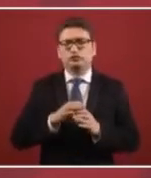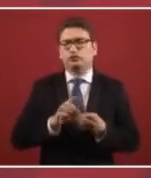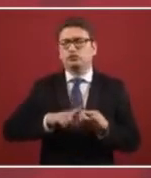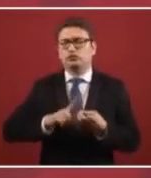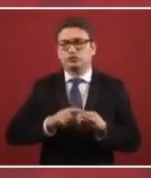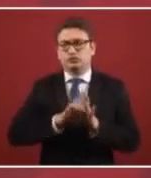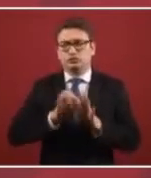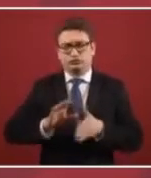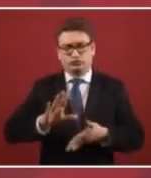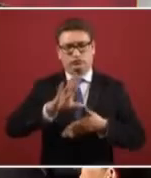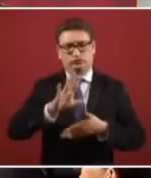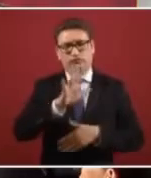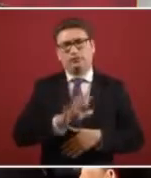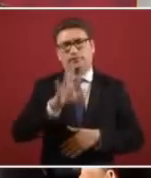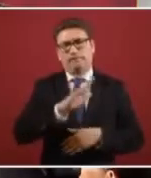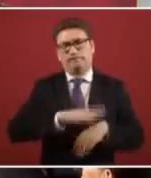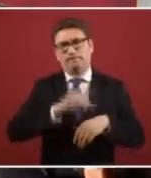States